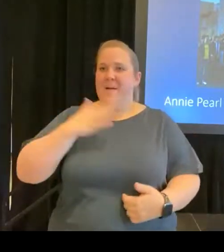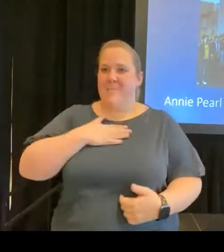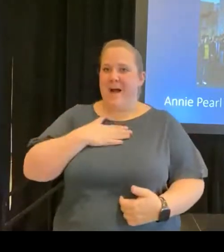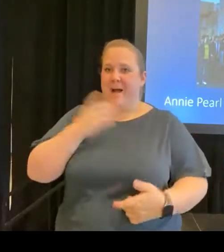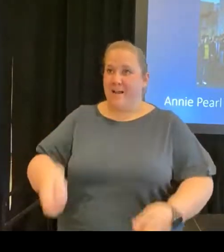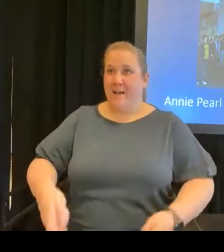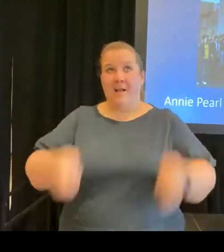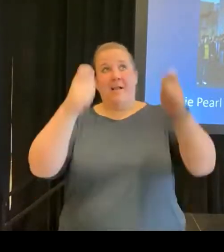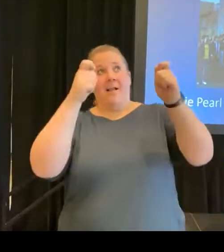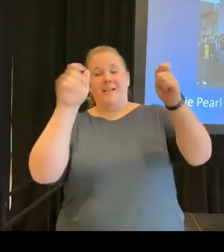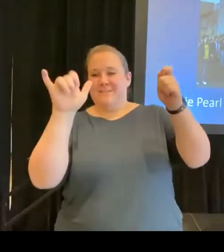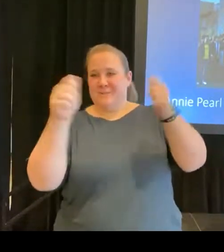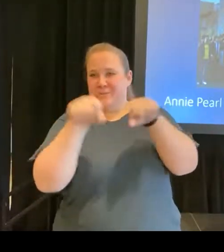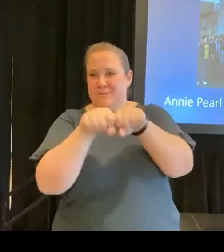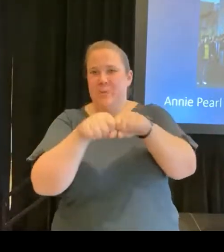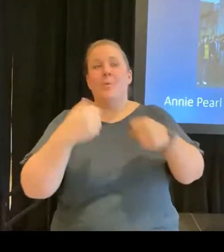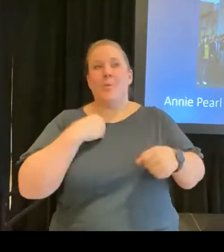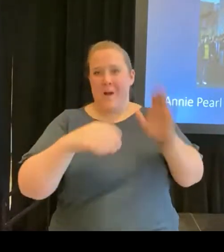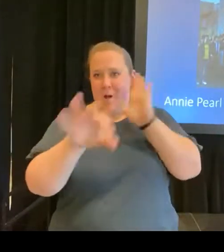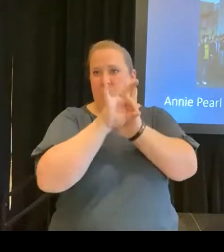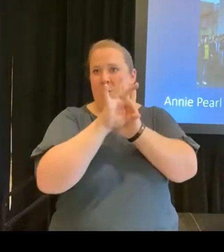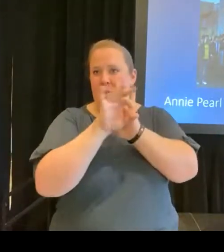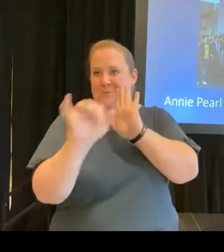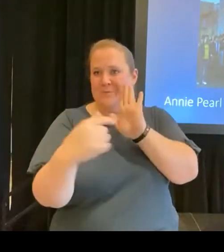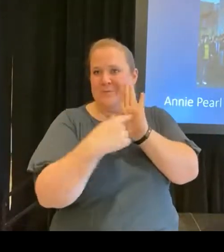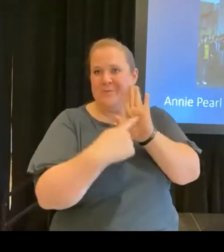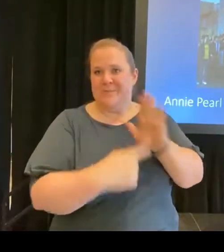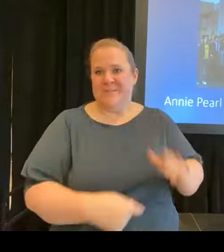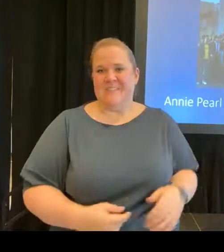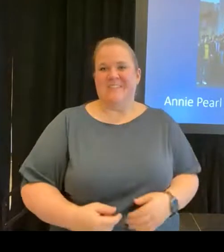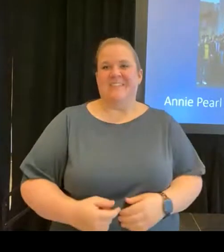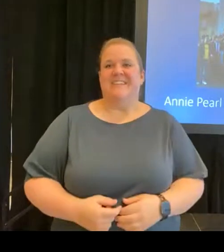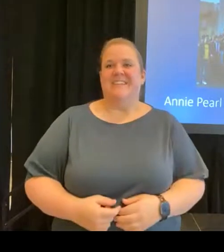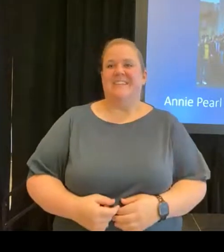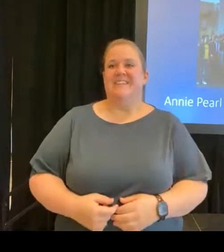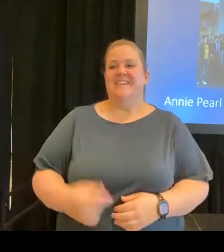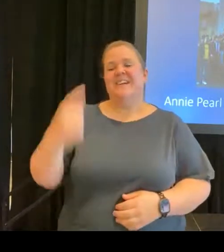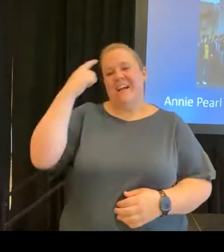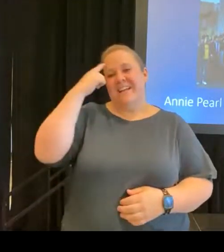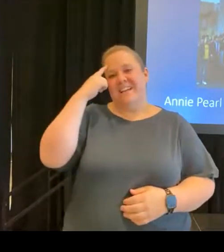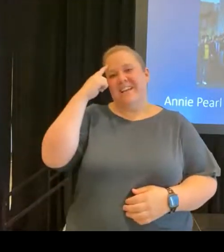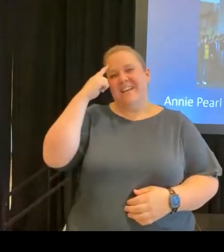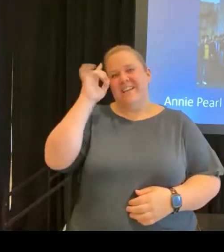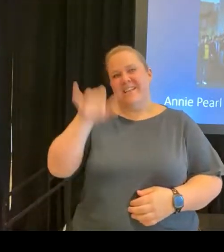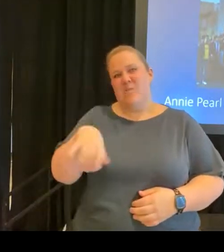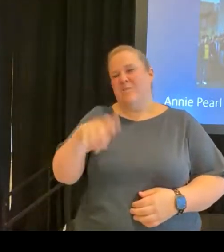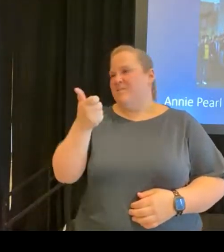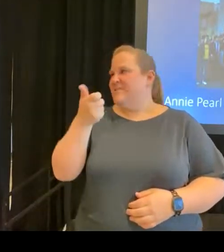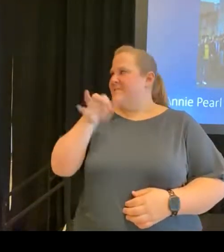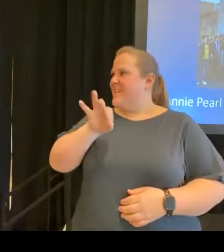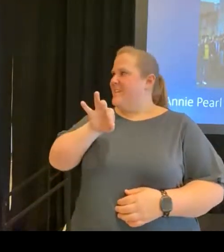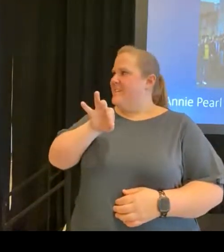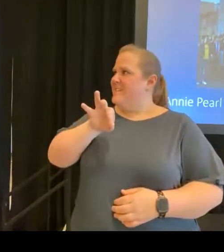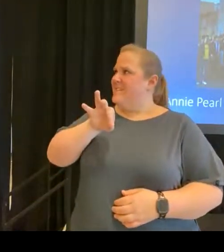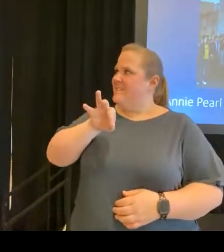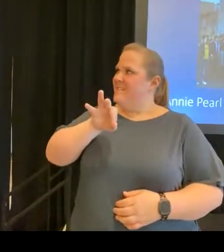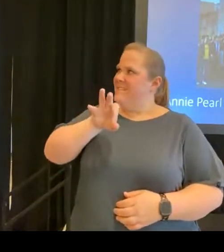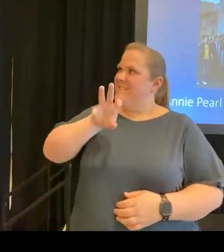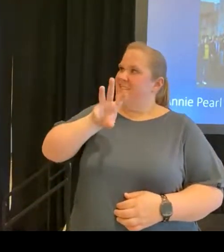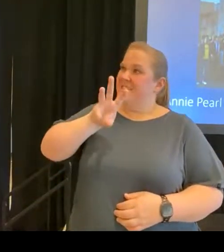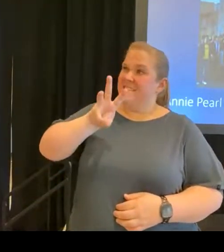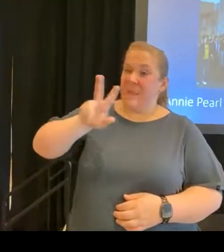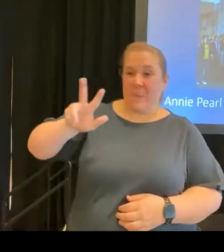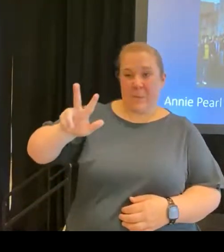and I held mine up, two mines had holes in the bottom of them. And I think that was in 63.